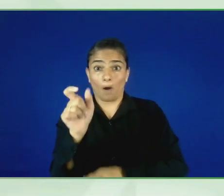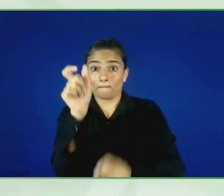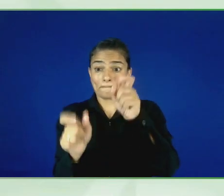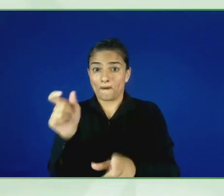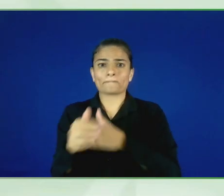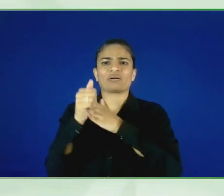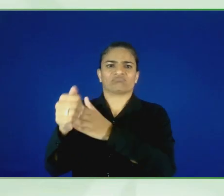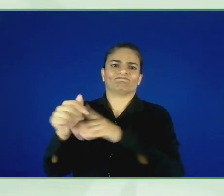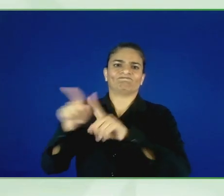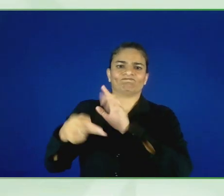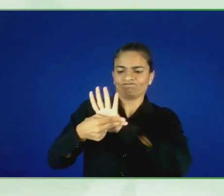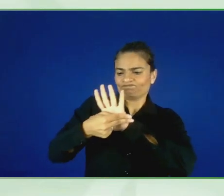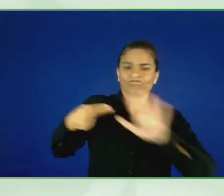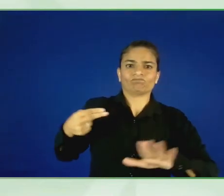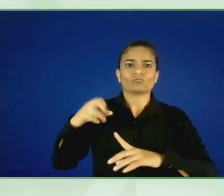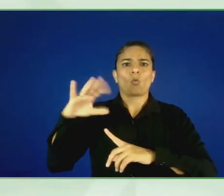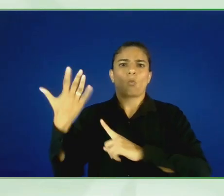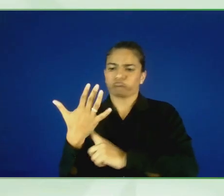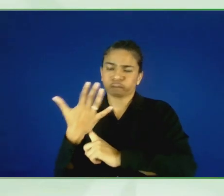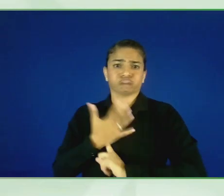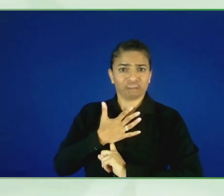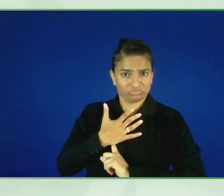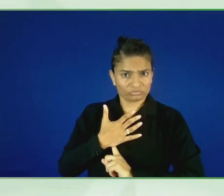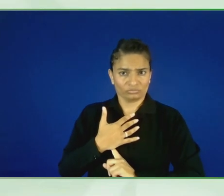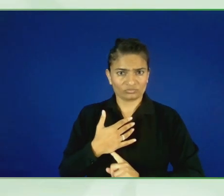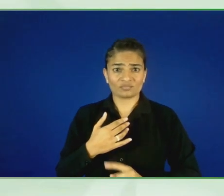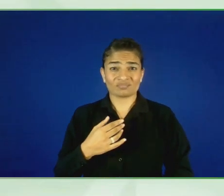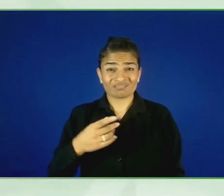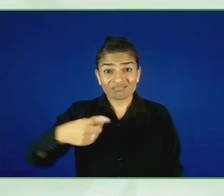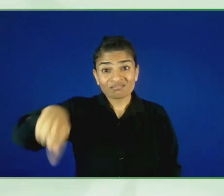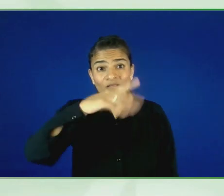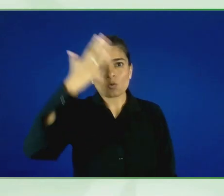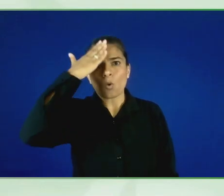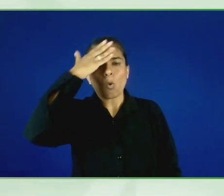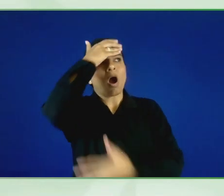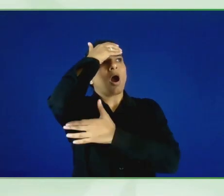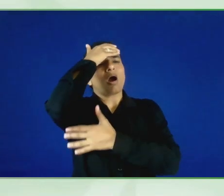those as major barriers. But what we saw was that successful disability